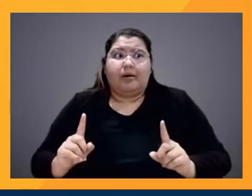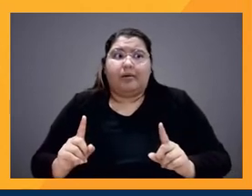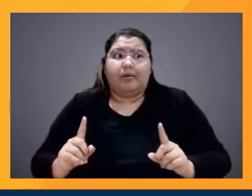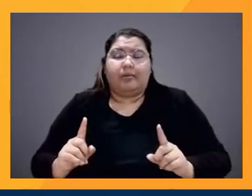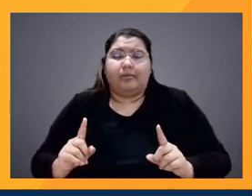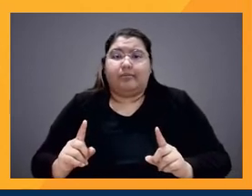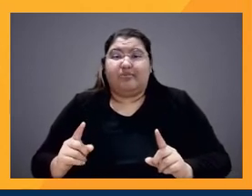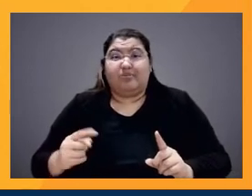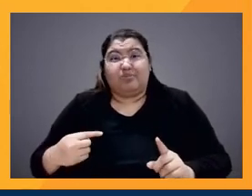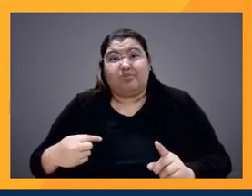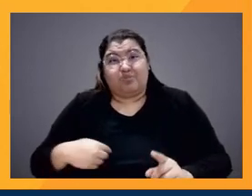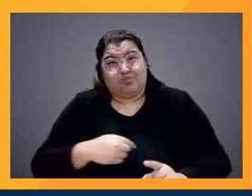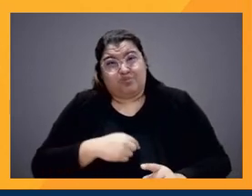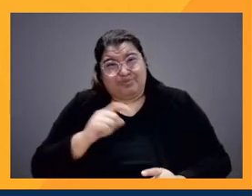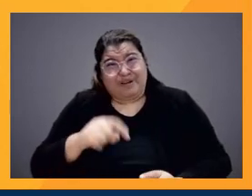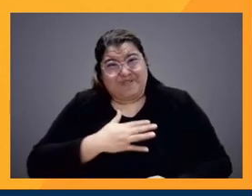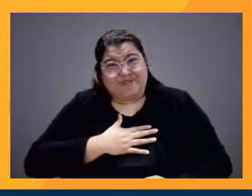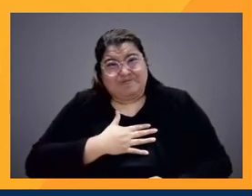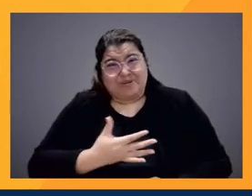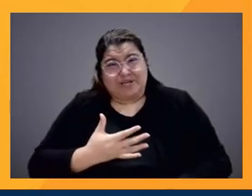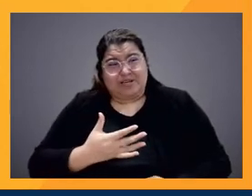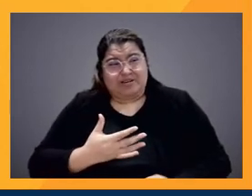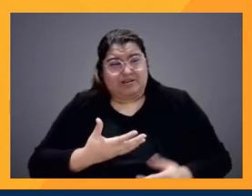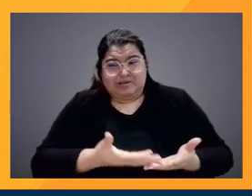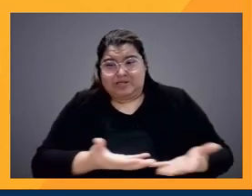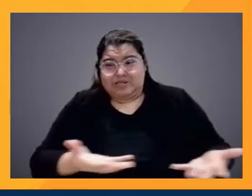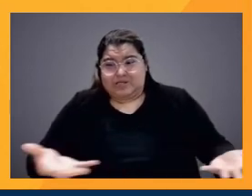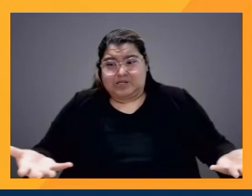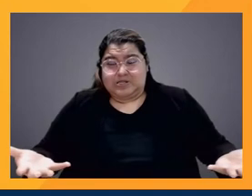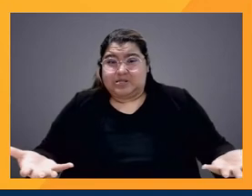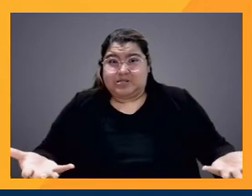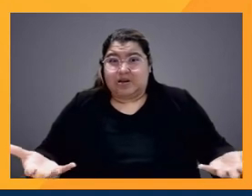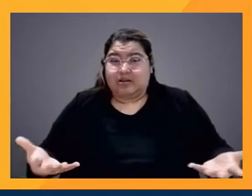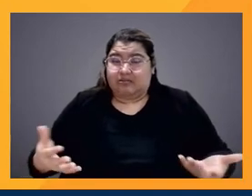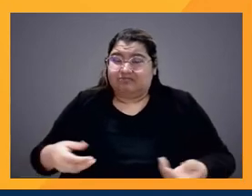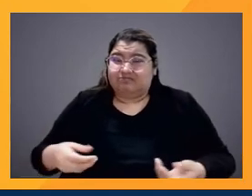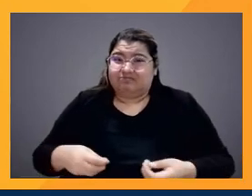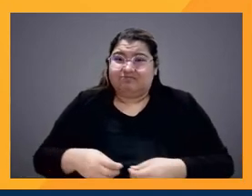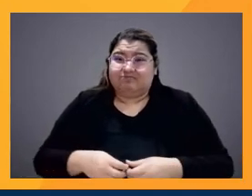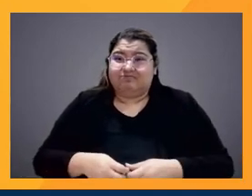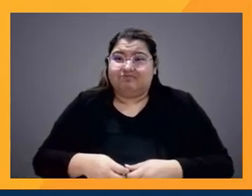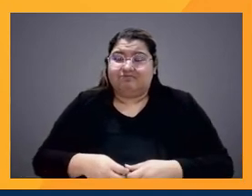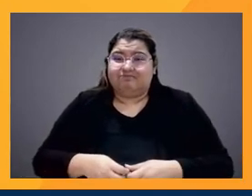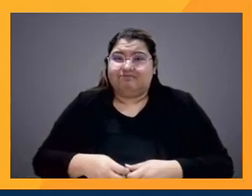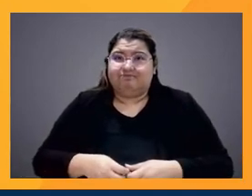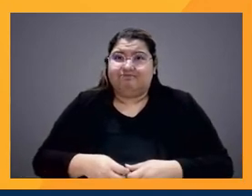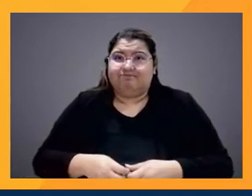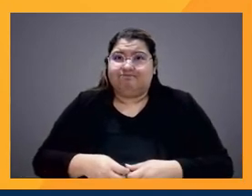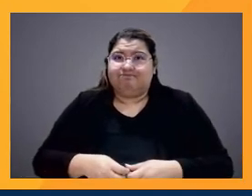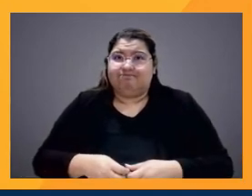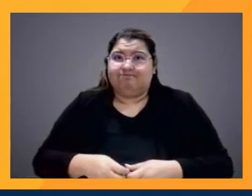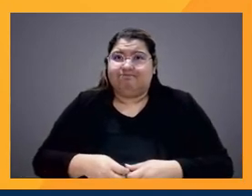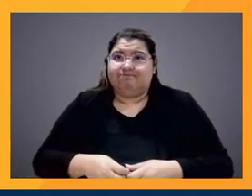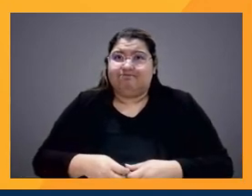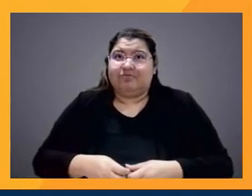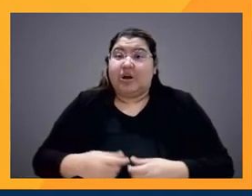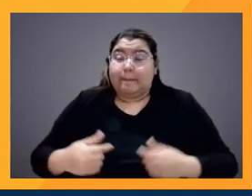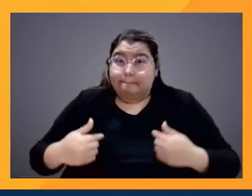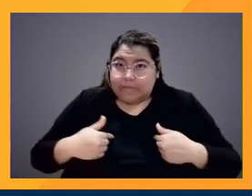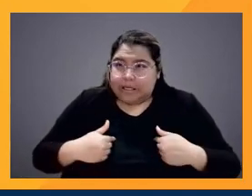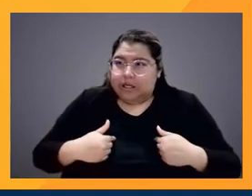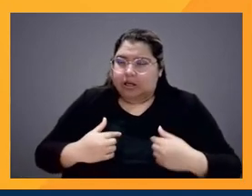offer through our programming, which is what we do when we meet with our members